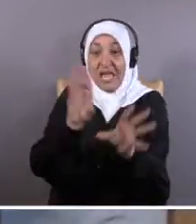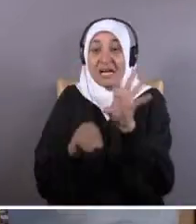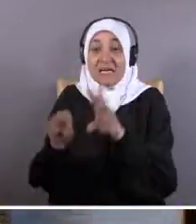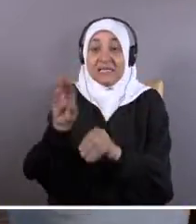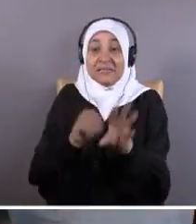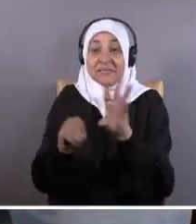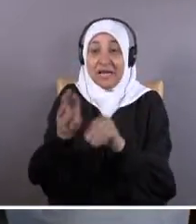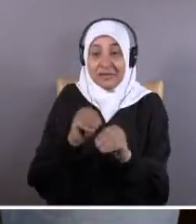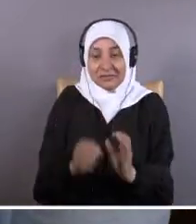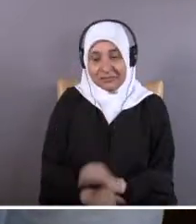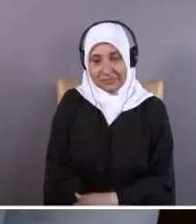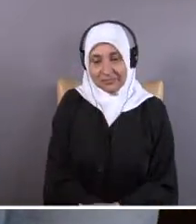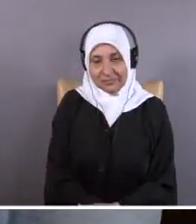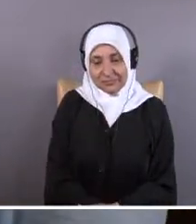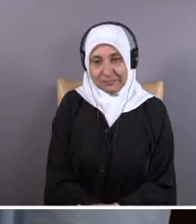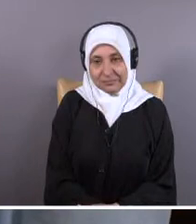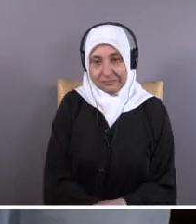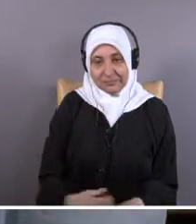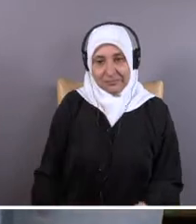It's